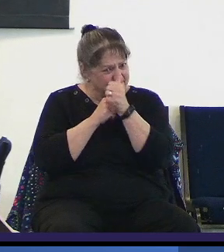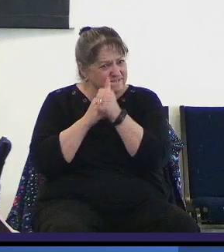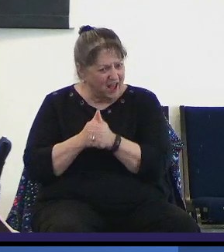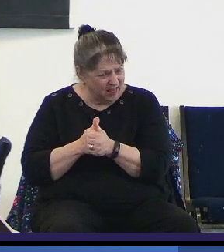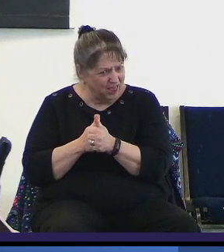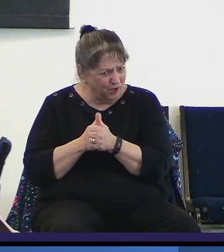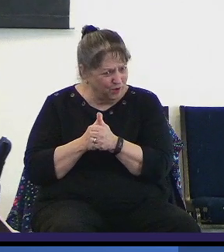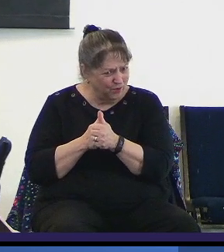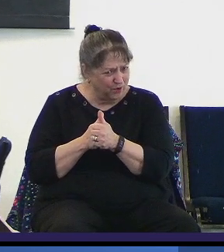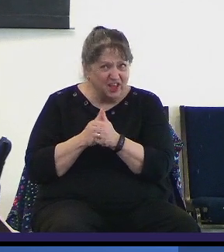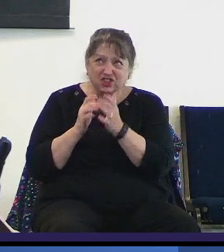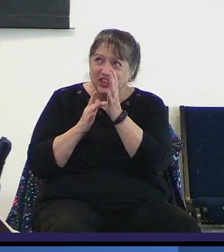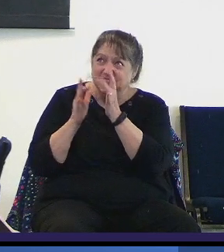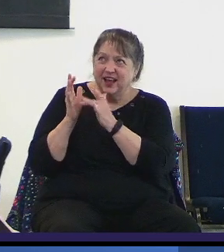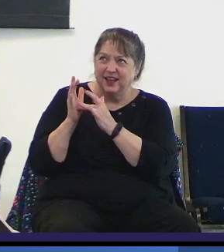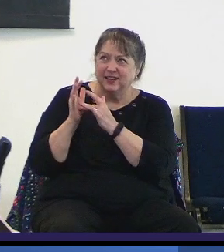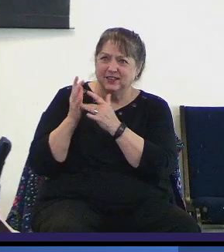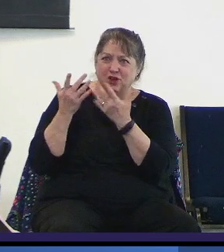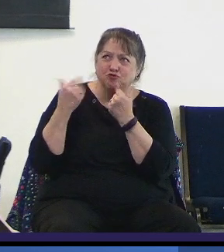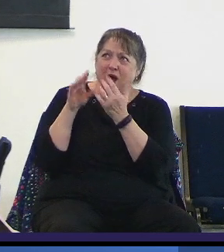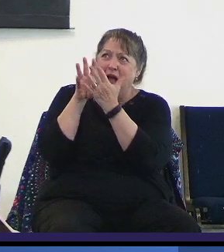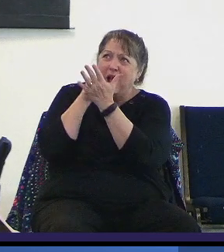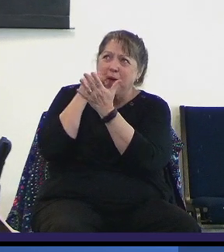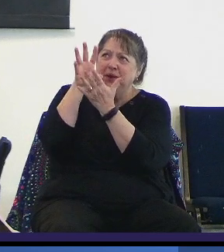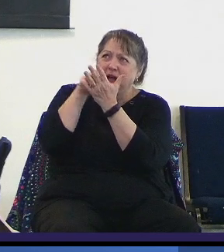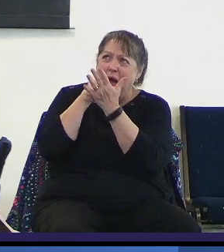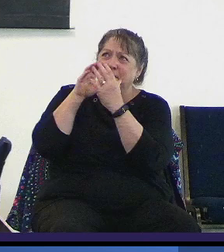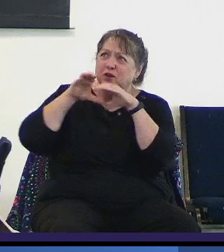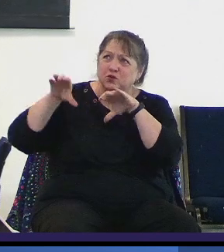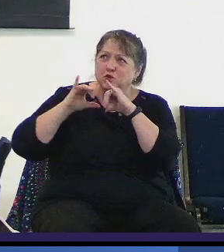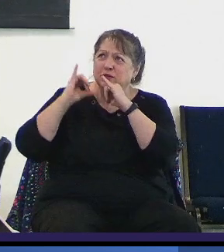with others and to help them do the same.